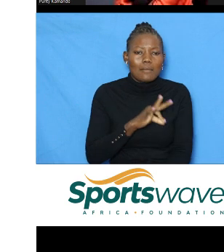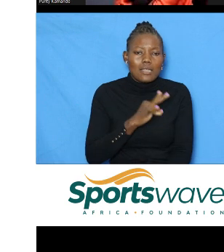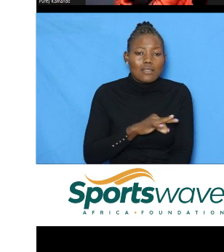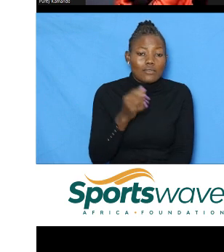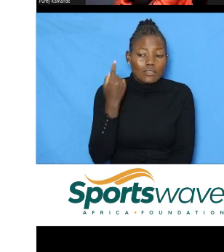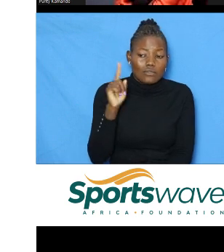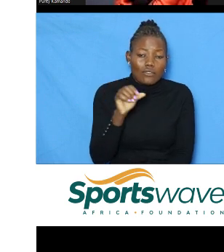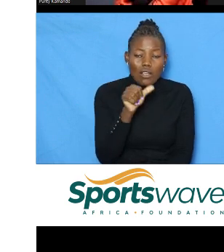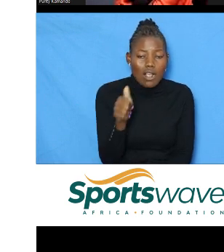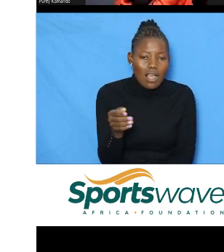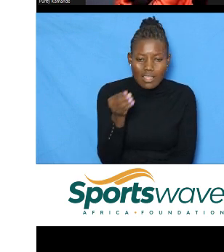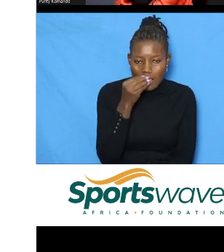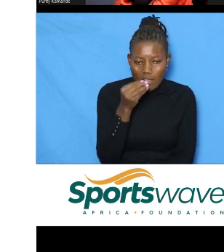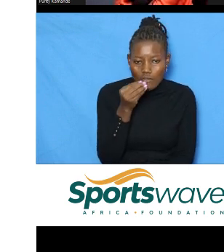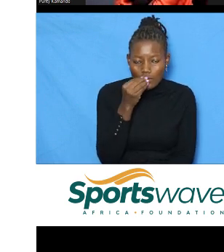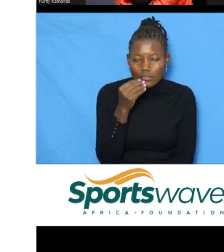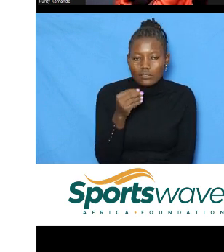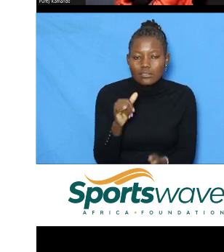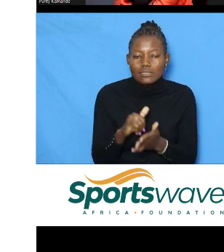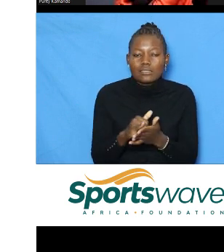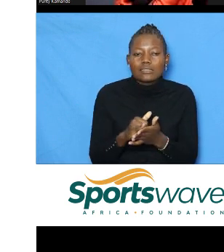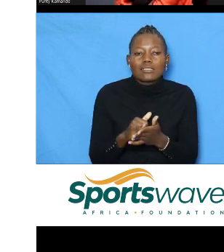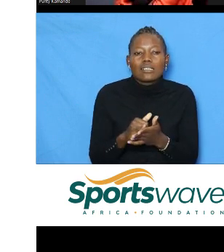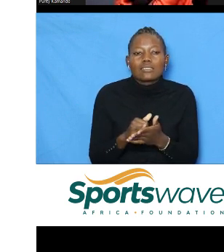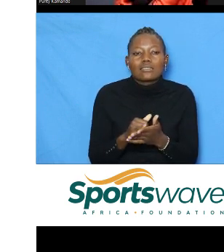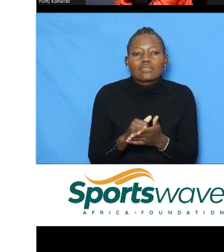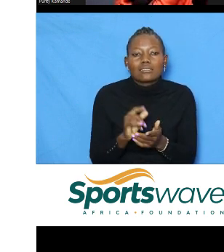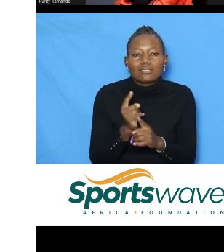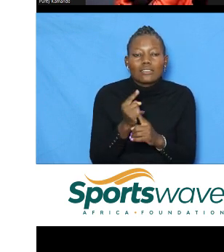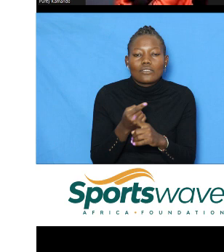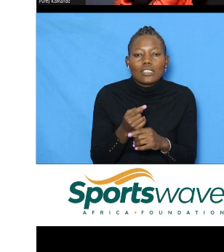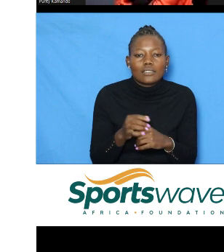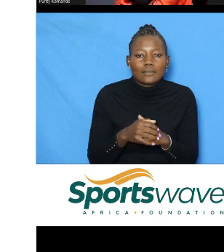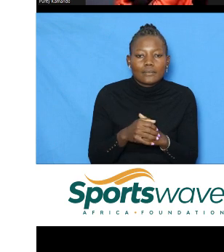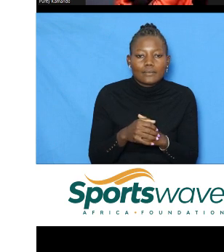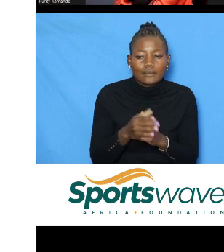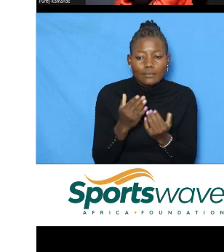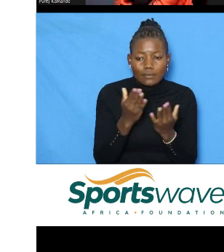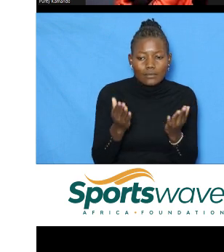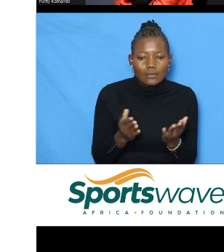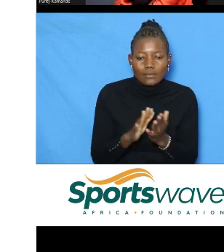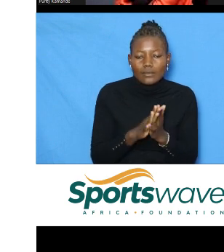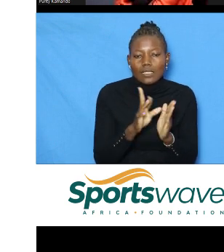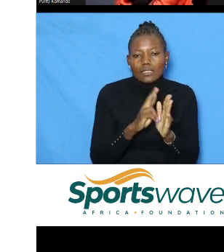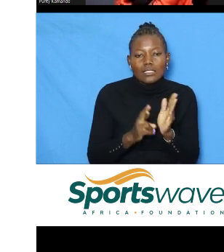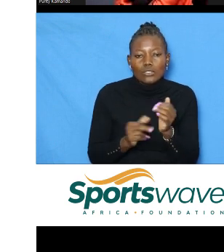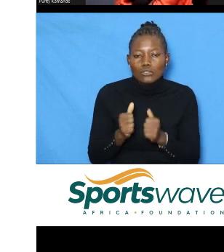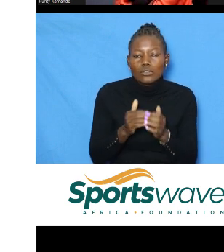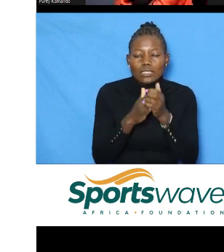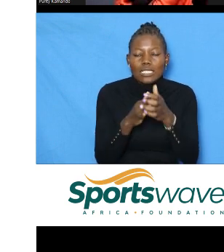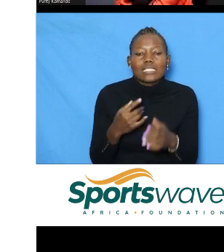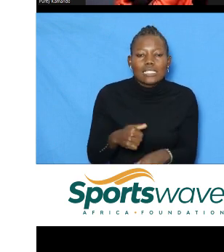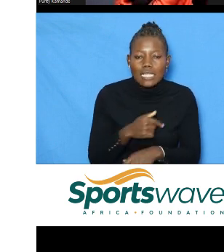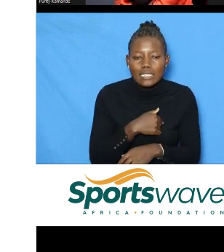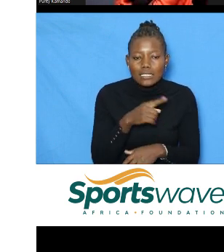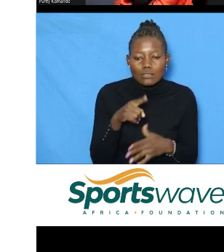of other meals that you're eating. So that has to do with variety. So those are the principles that usually guide what healthy eating